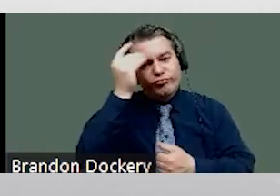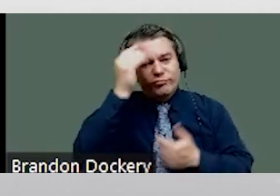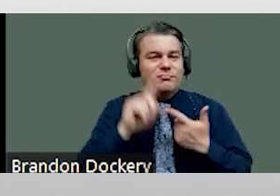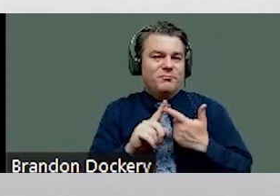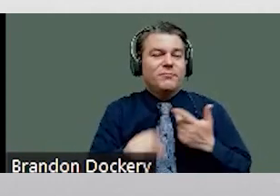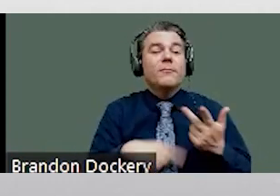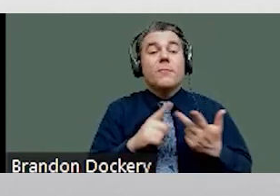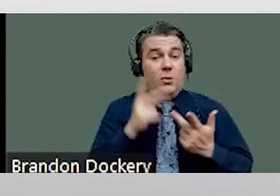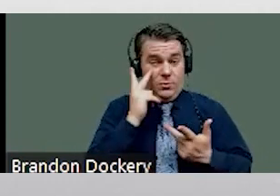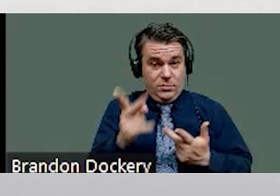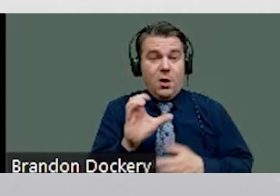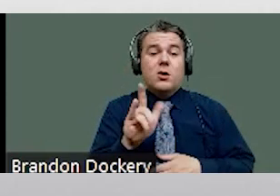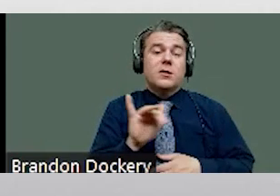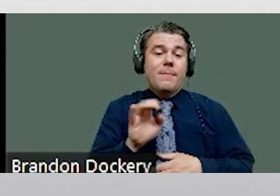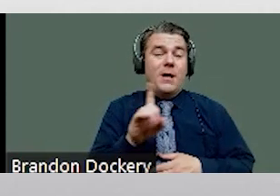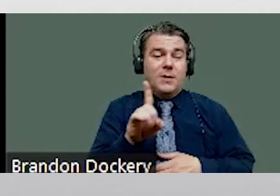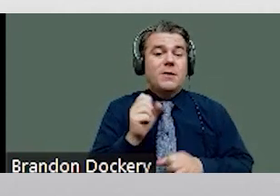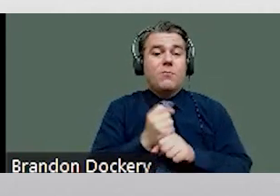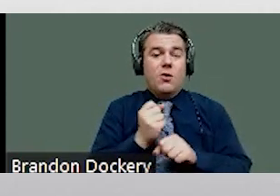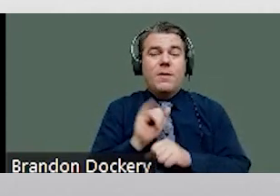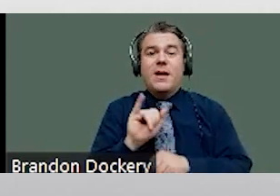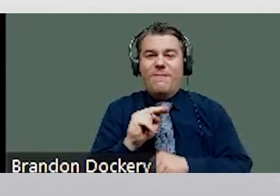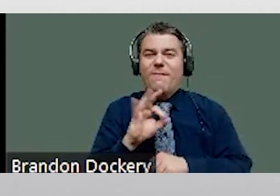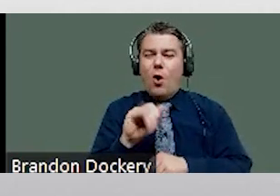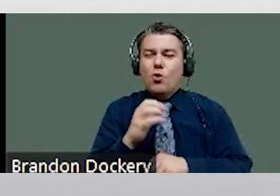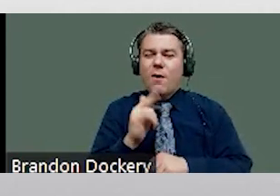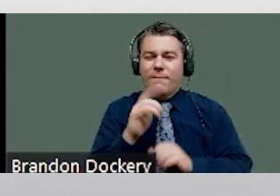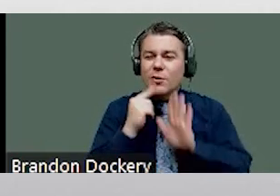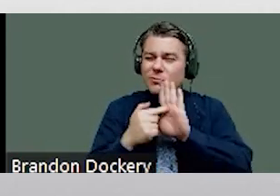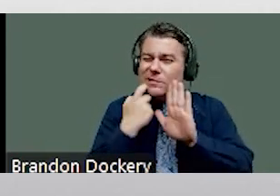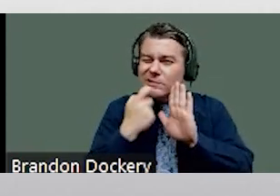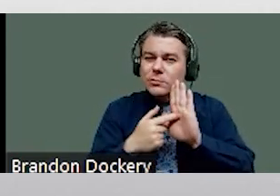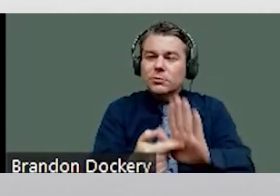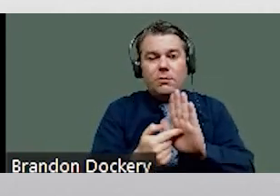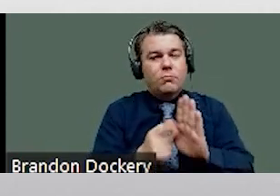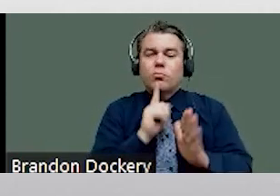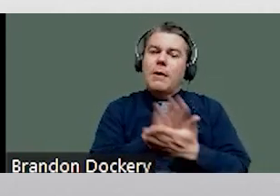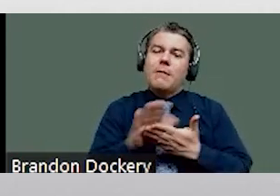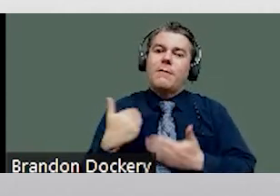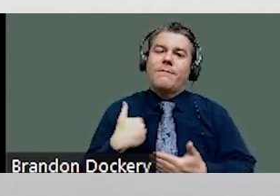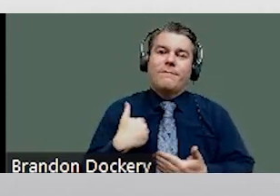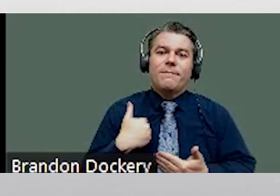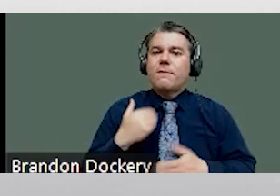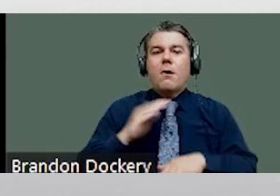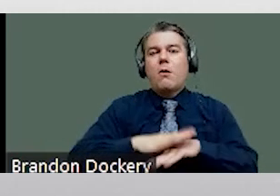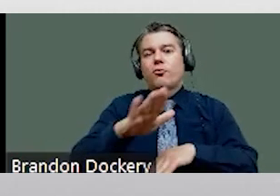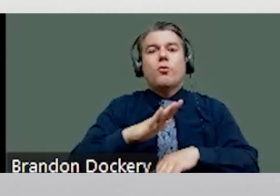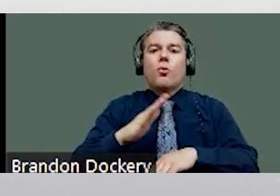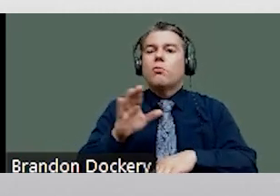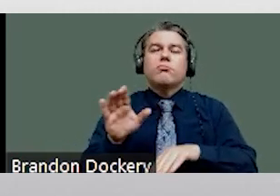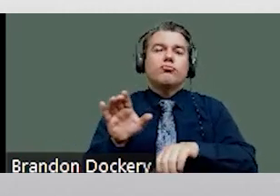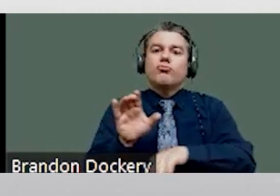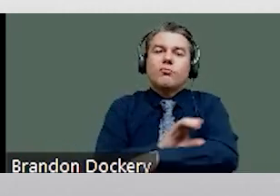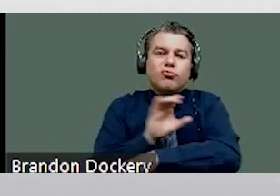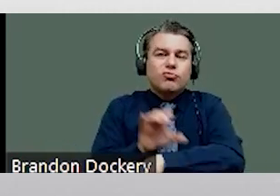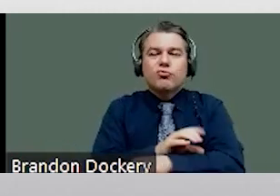content. You saw the customized employment infographic. That's nice to have just, on your desktop